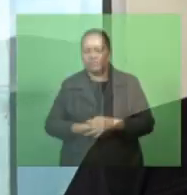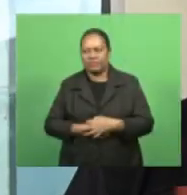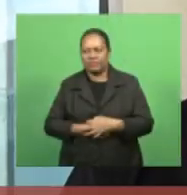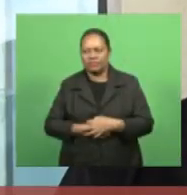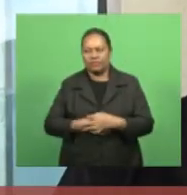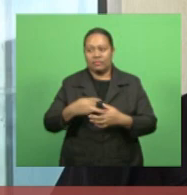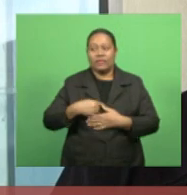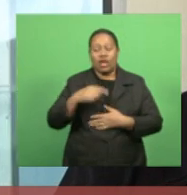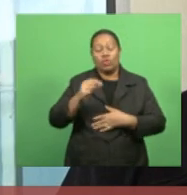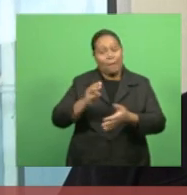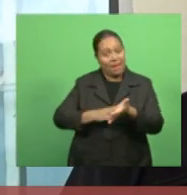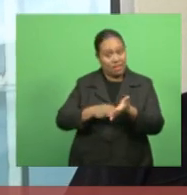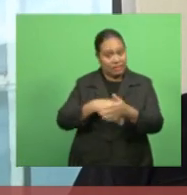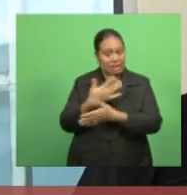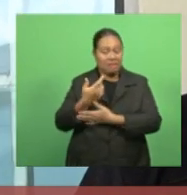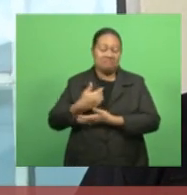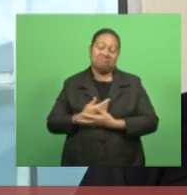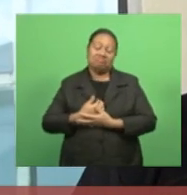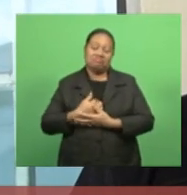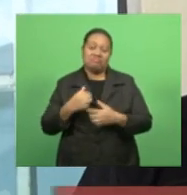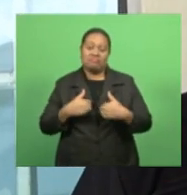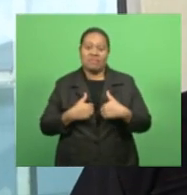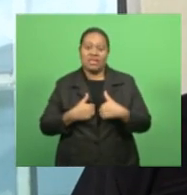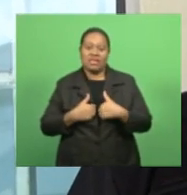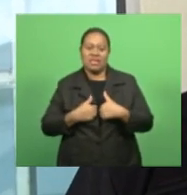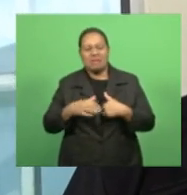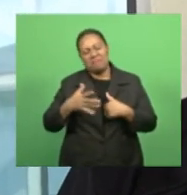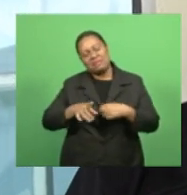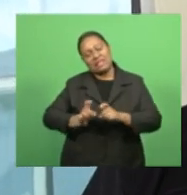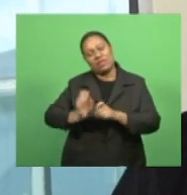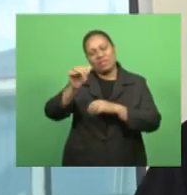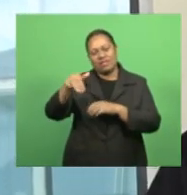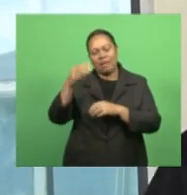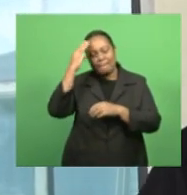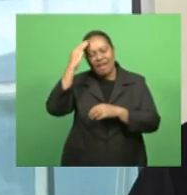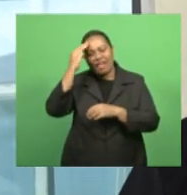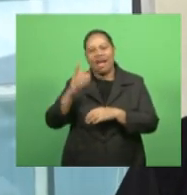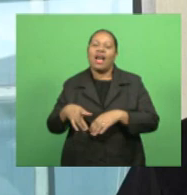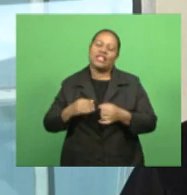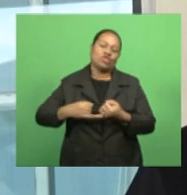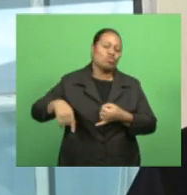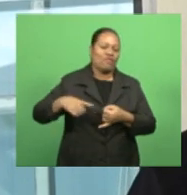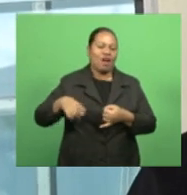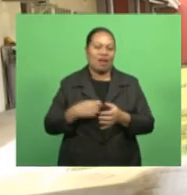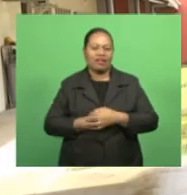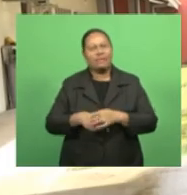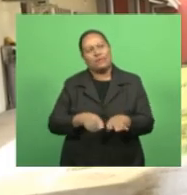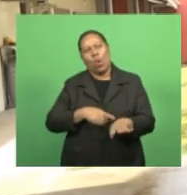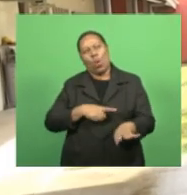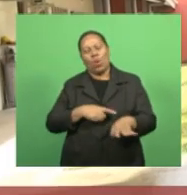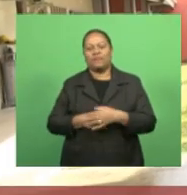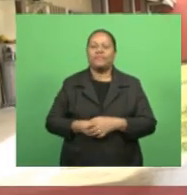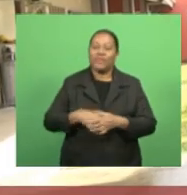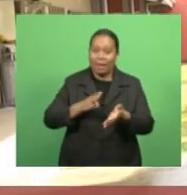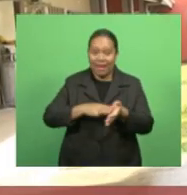And what I'm going to do for Mother's Day is spend with my mom who resides in Suva. It's been quite a while. During this Mother's